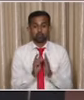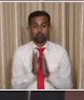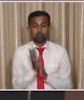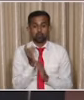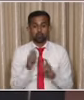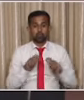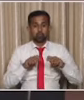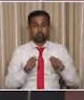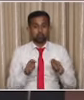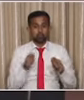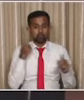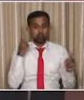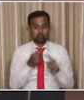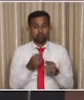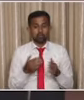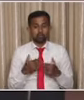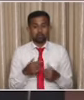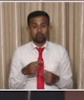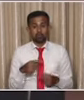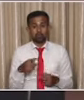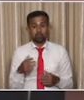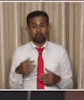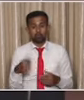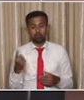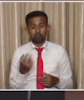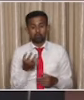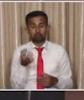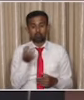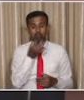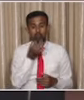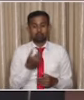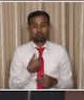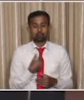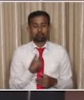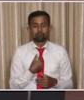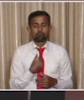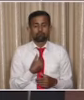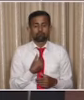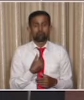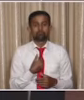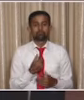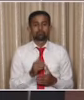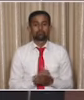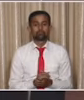are accused of economic crimes. Aarthika aparad.